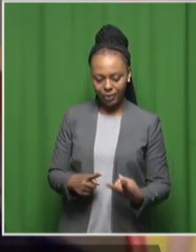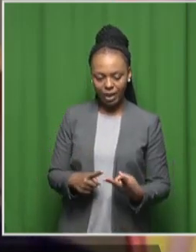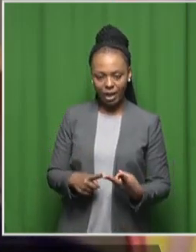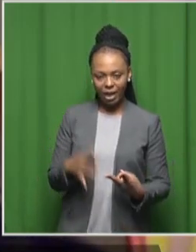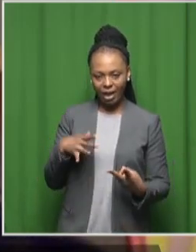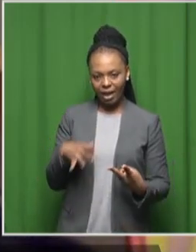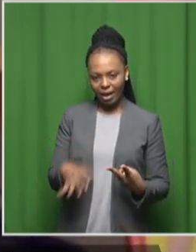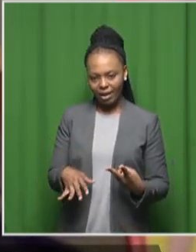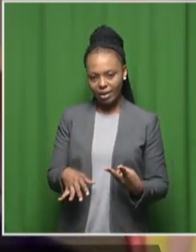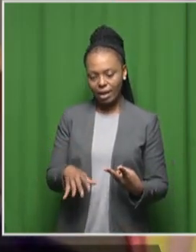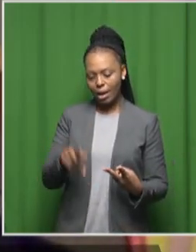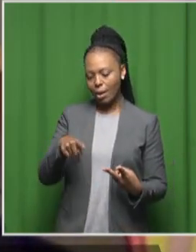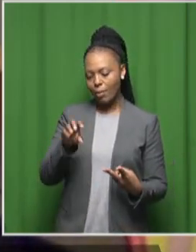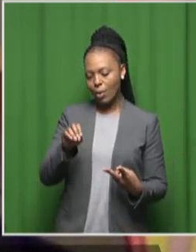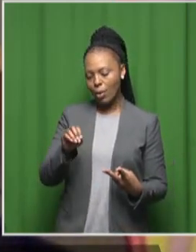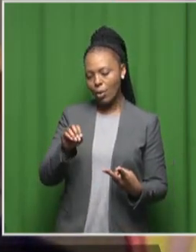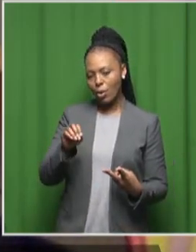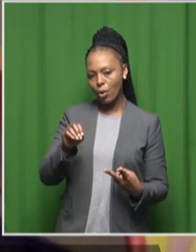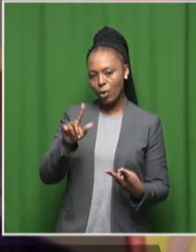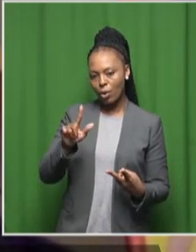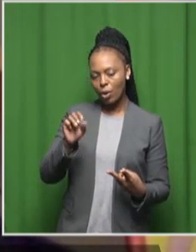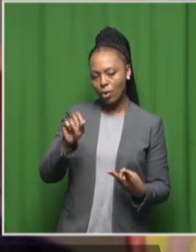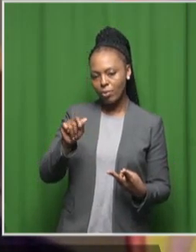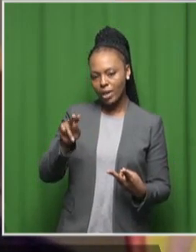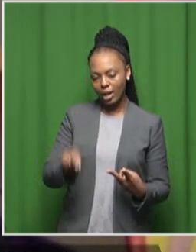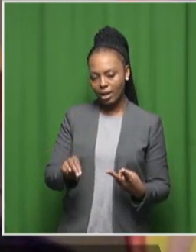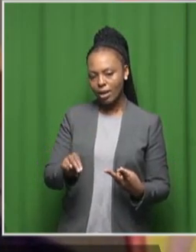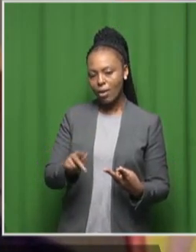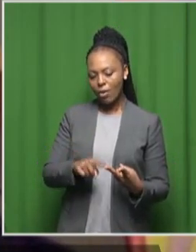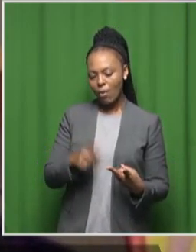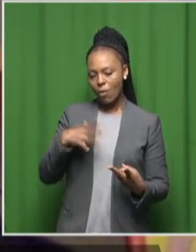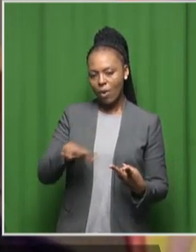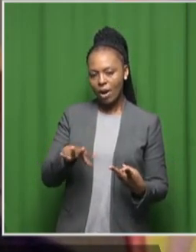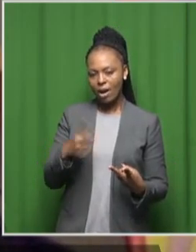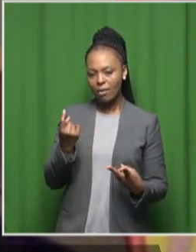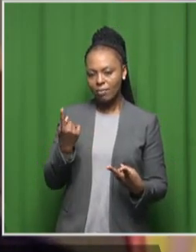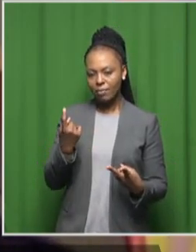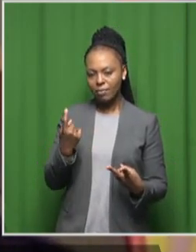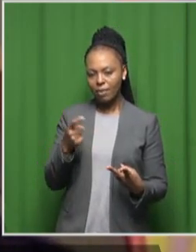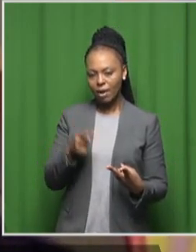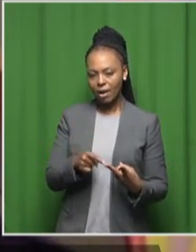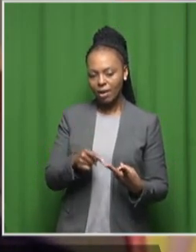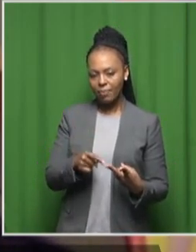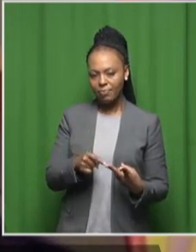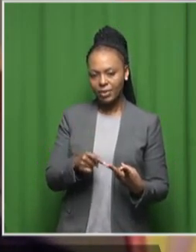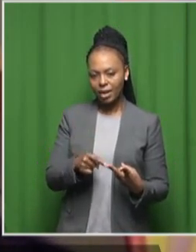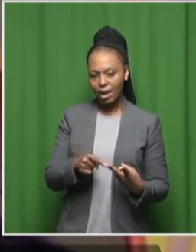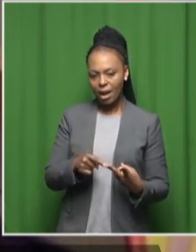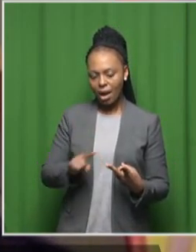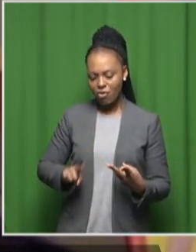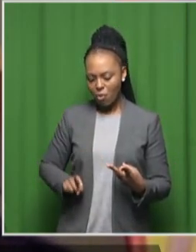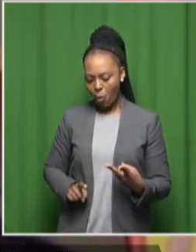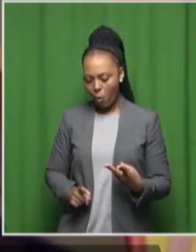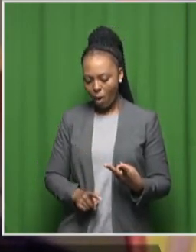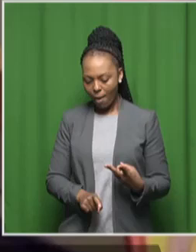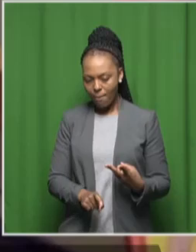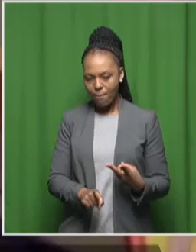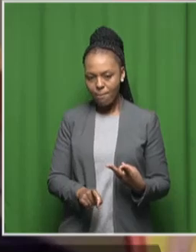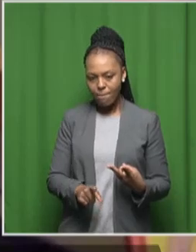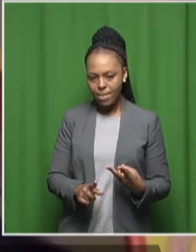recanalization. So one of the problems that's facing the world at the moment